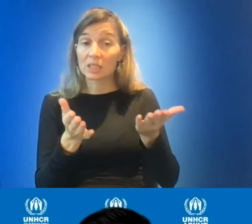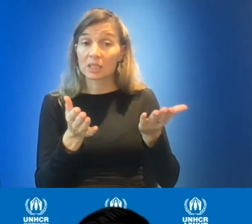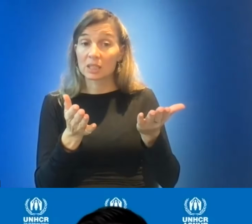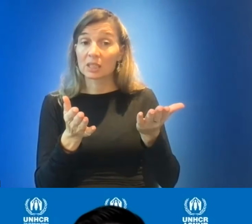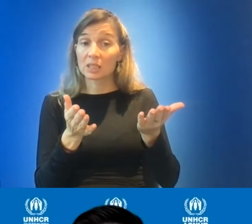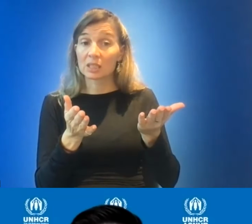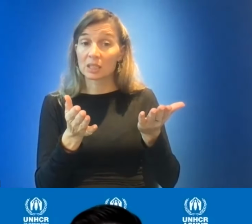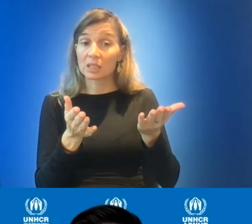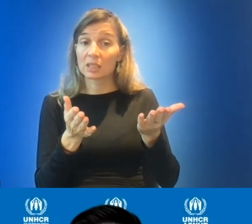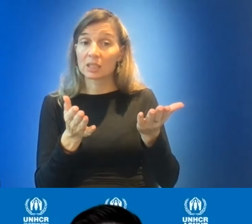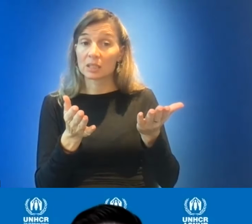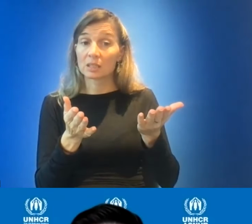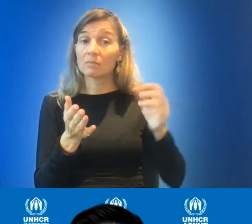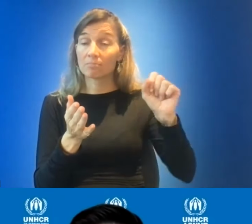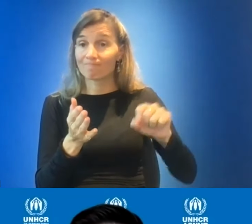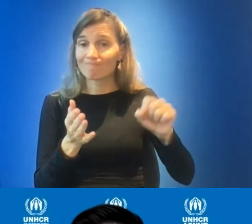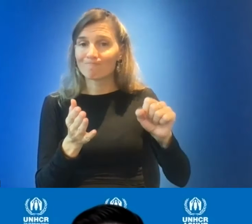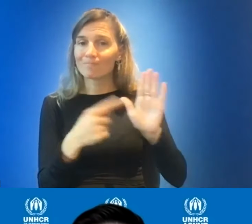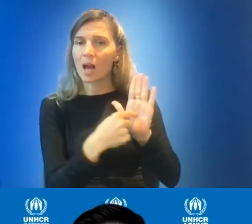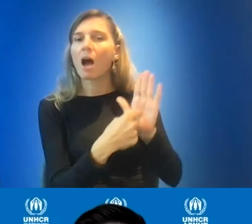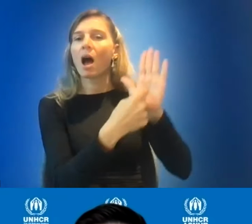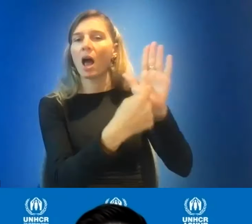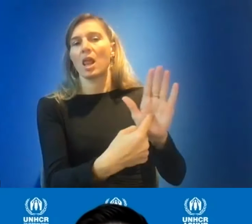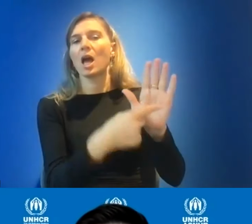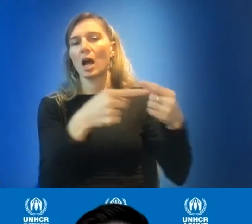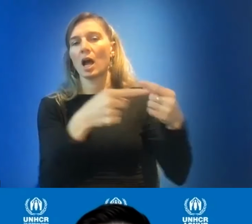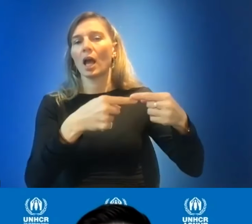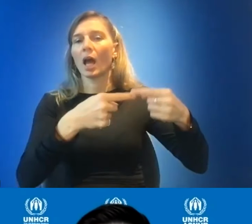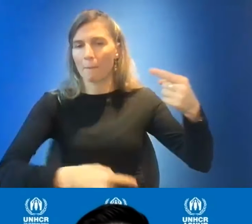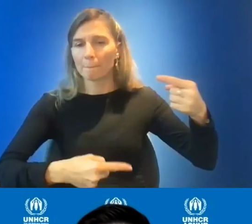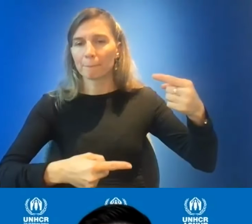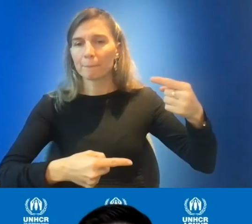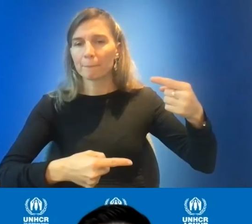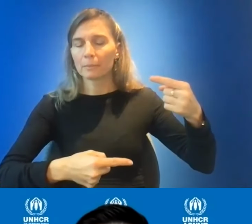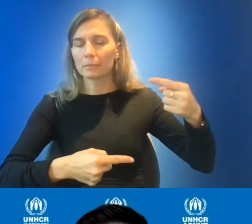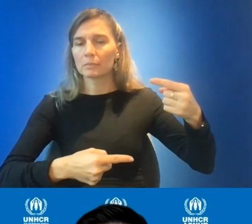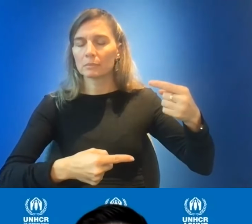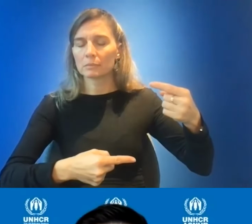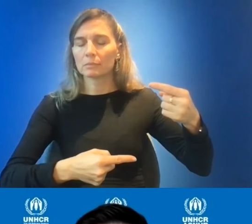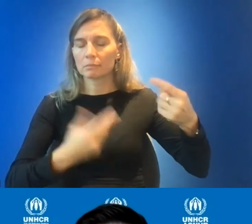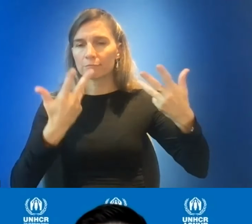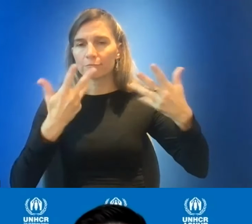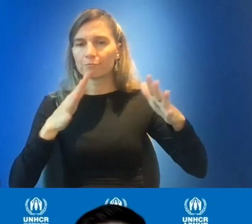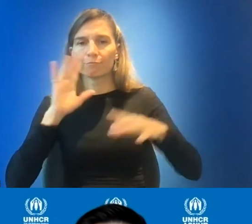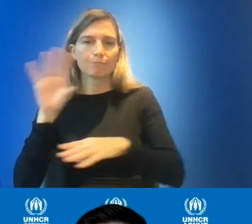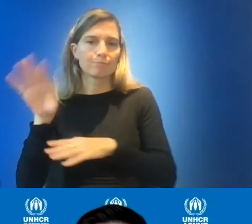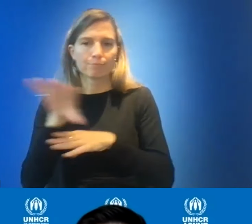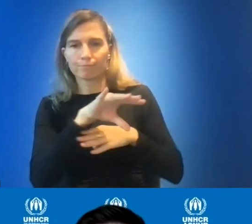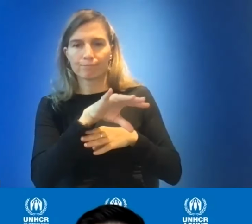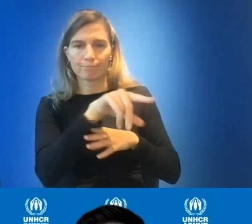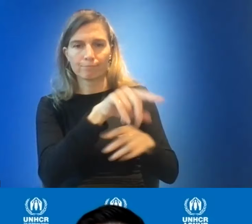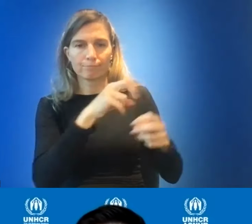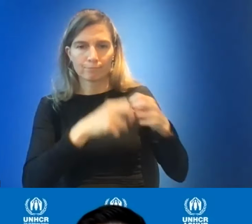as one of the gaps as well in the context, where there are more services for persons with